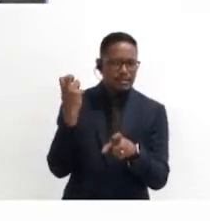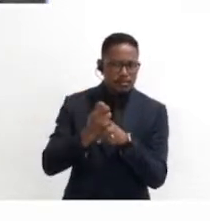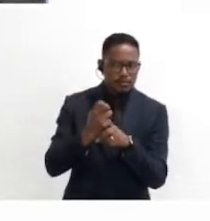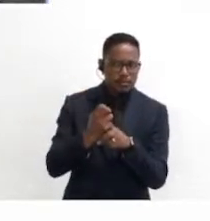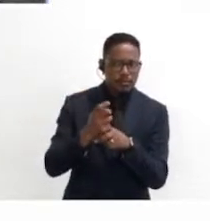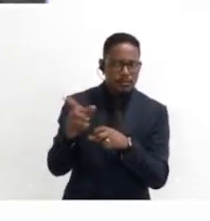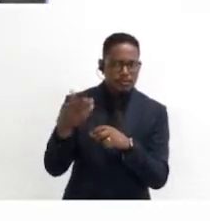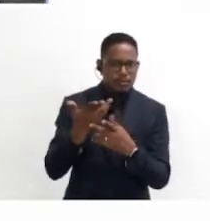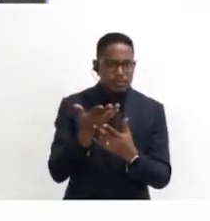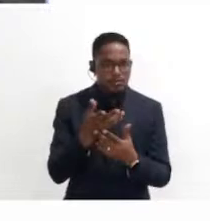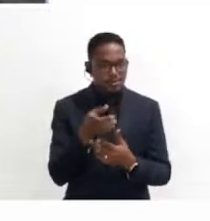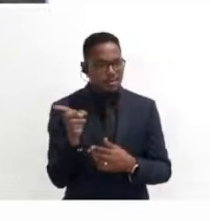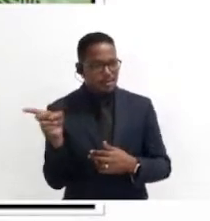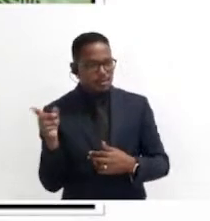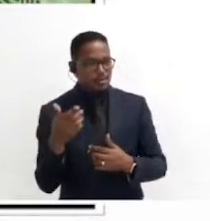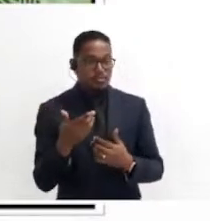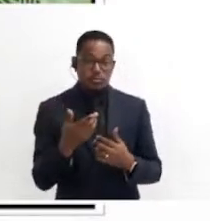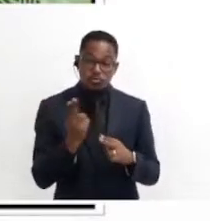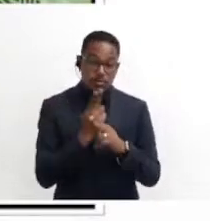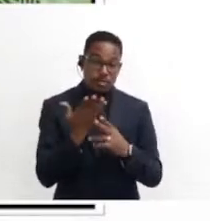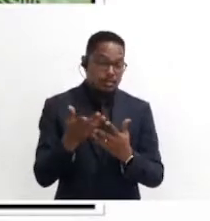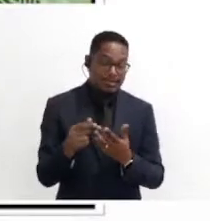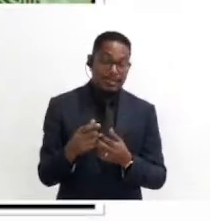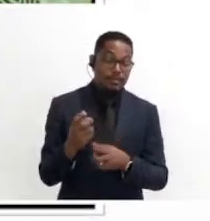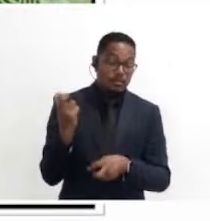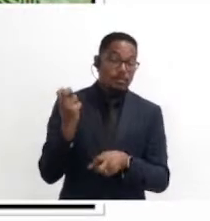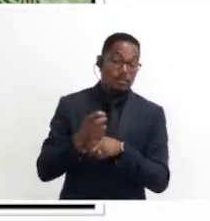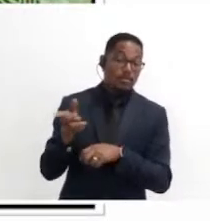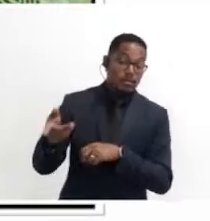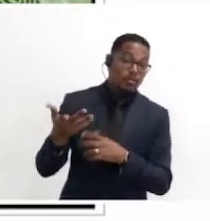little difficult to use.